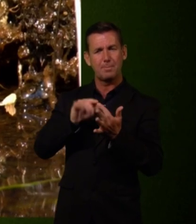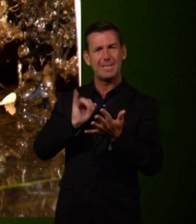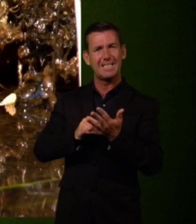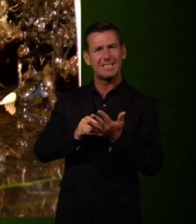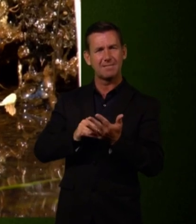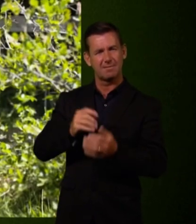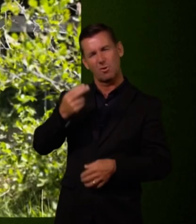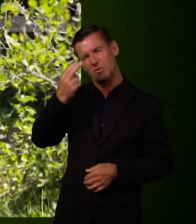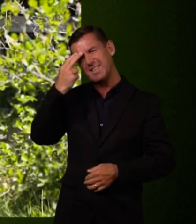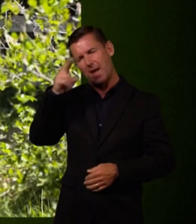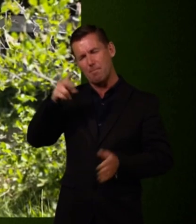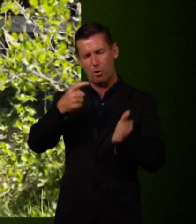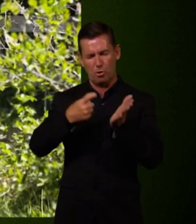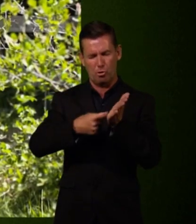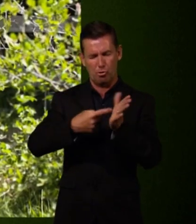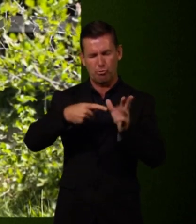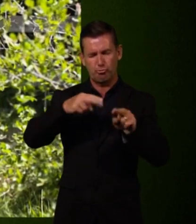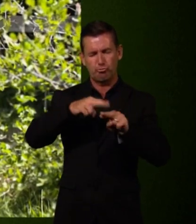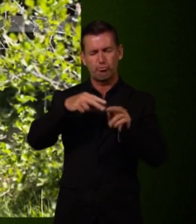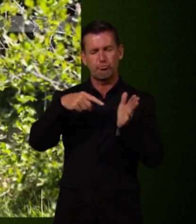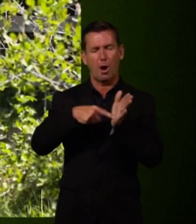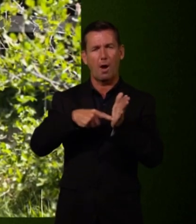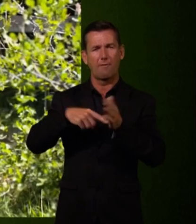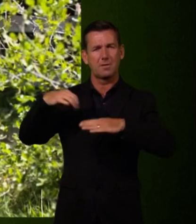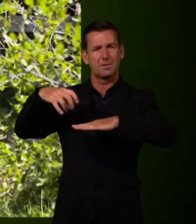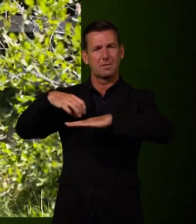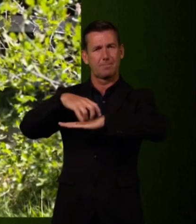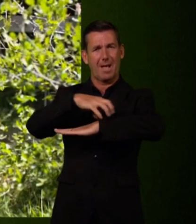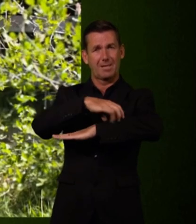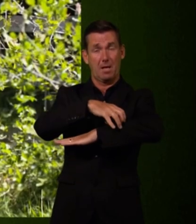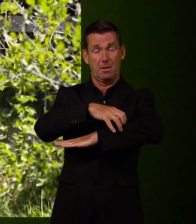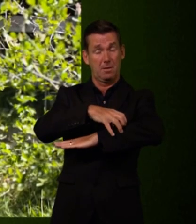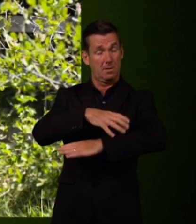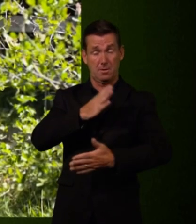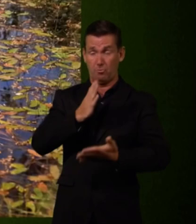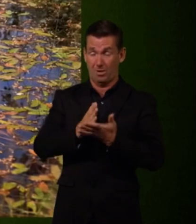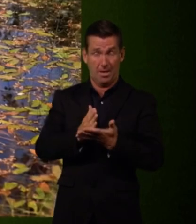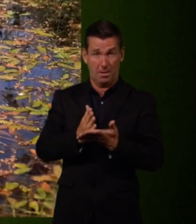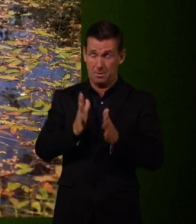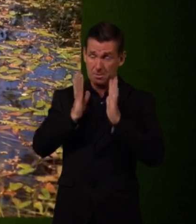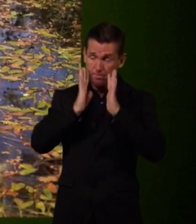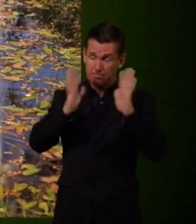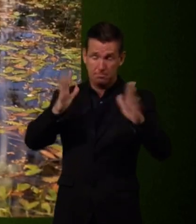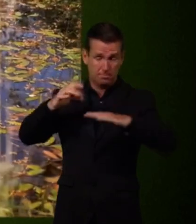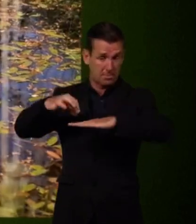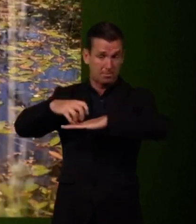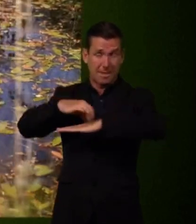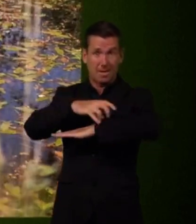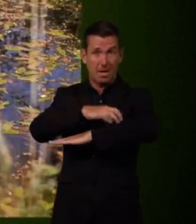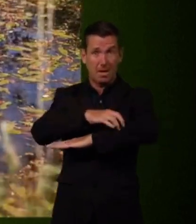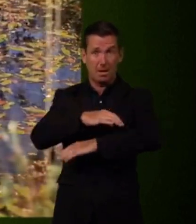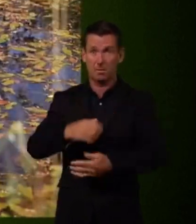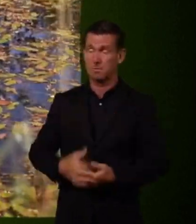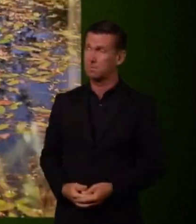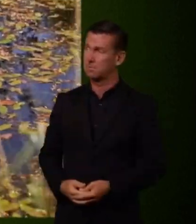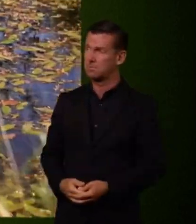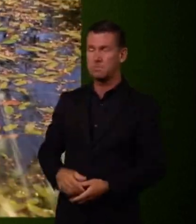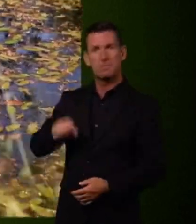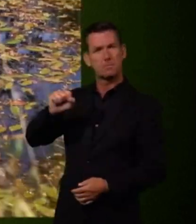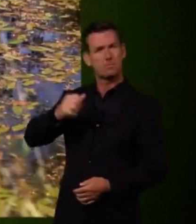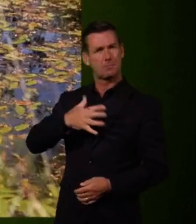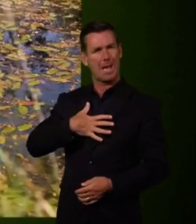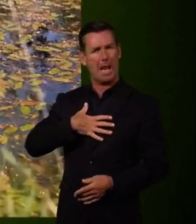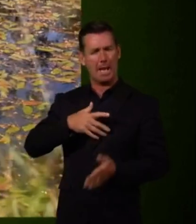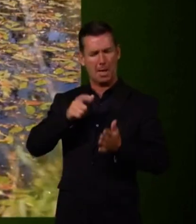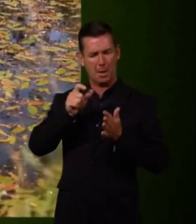raft spider. And they are extraordinary spiders, simply sensational. They like these ponds